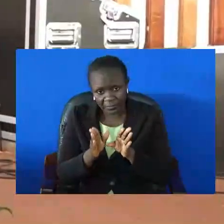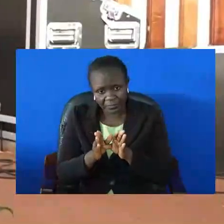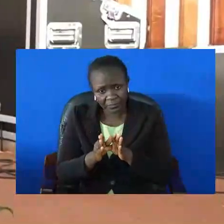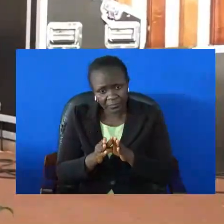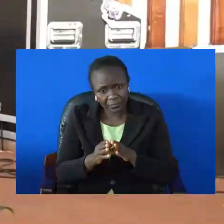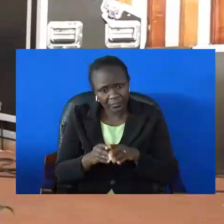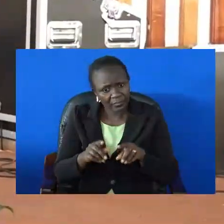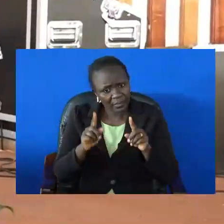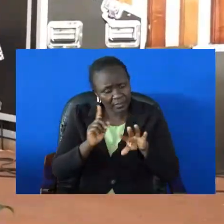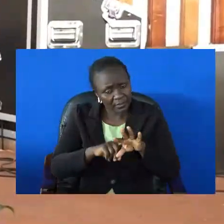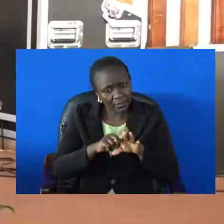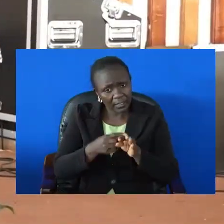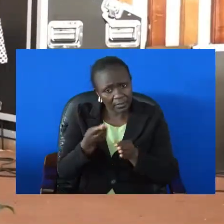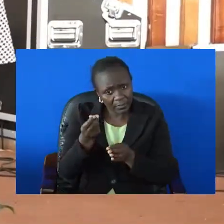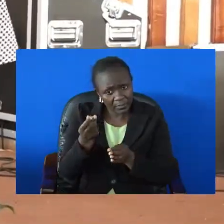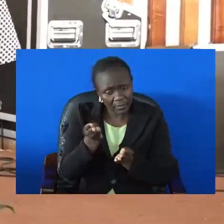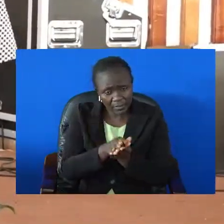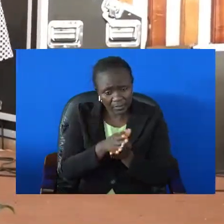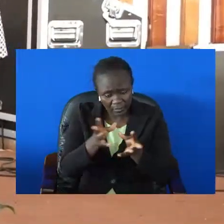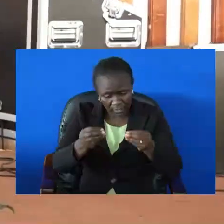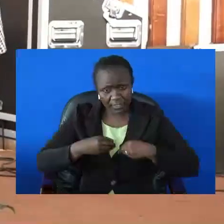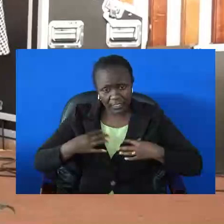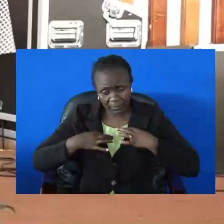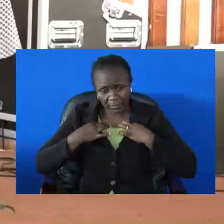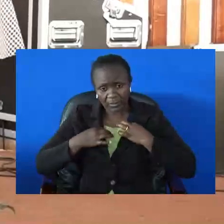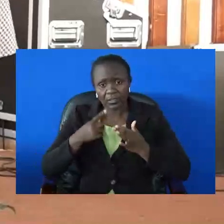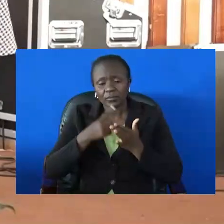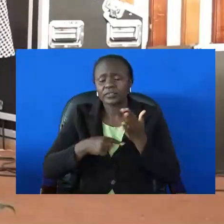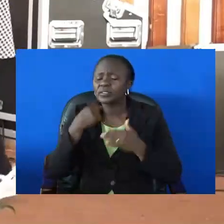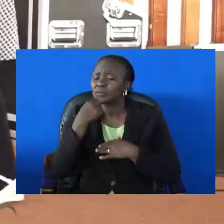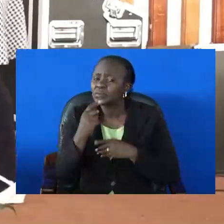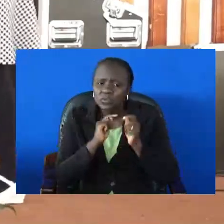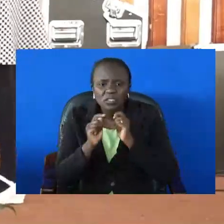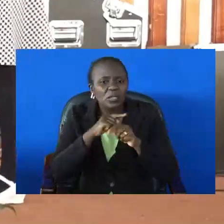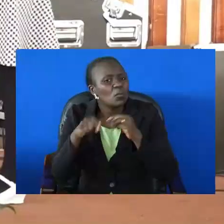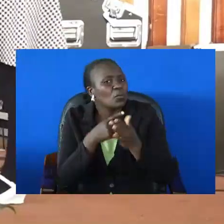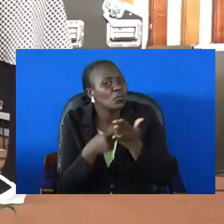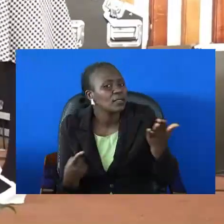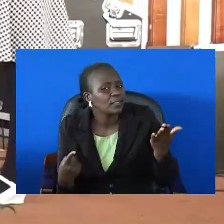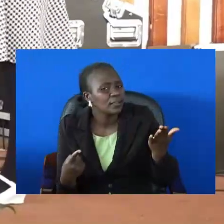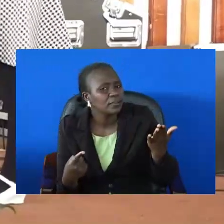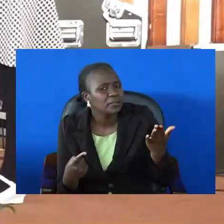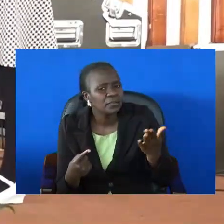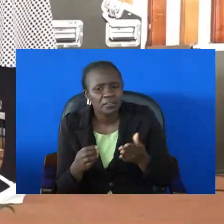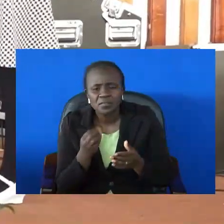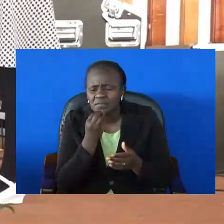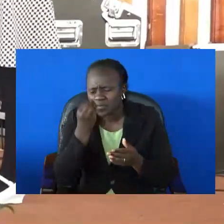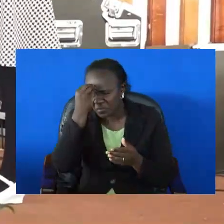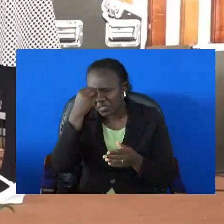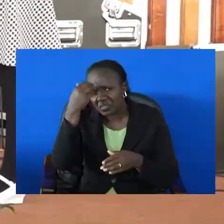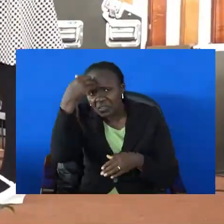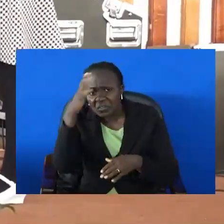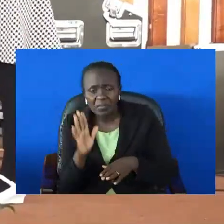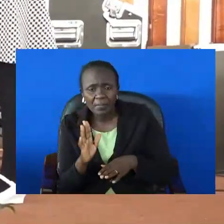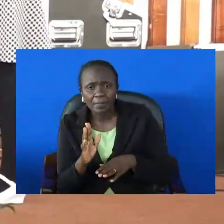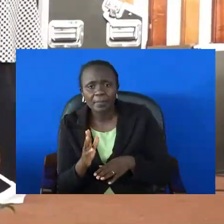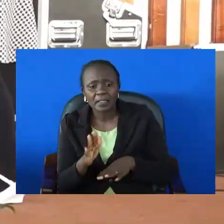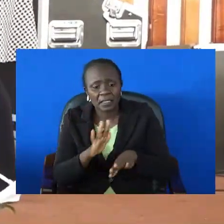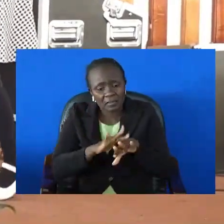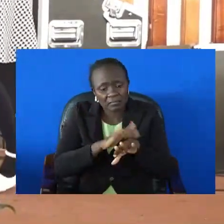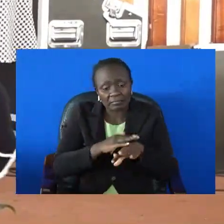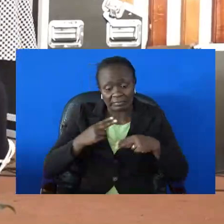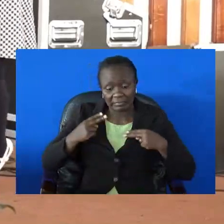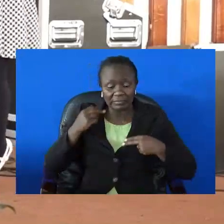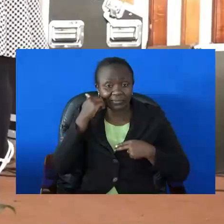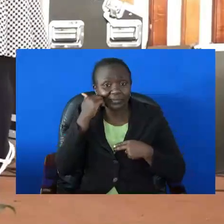time to make money and accept clothes? No. What are you talking about? For pretending you don't know, leprosy will cling to you